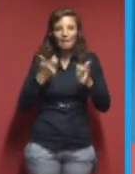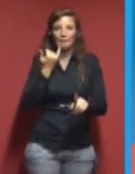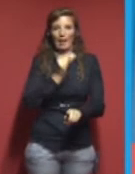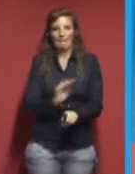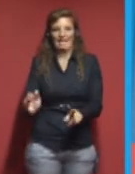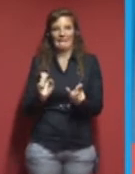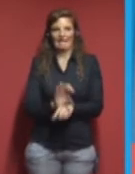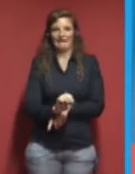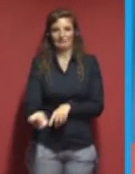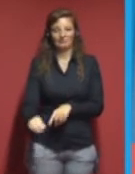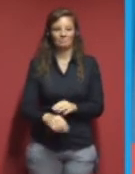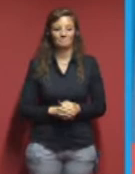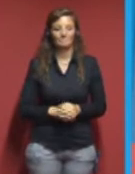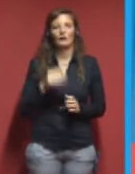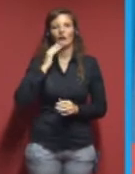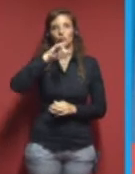great.